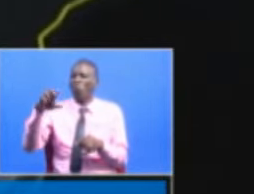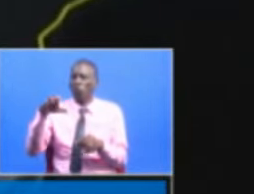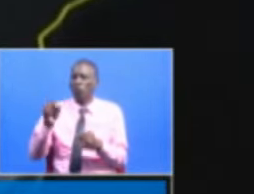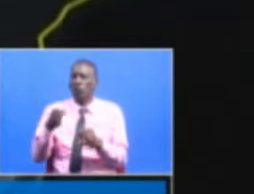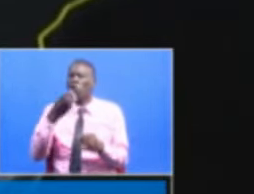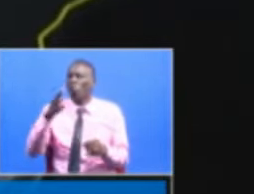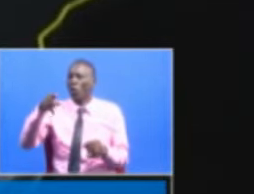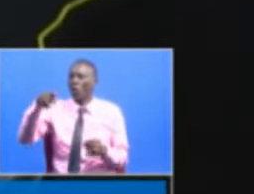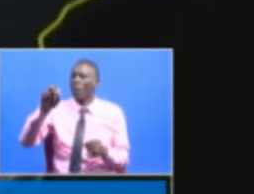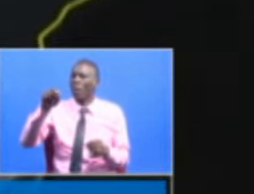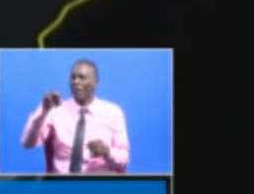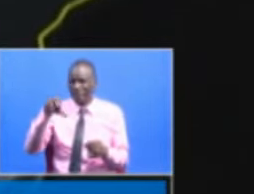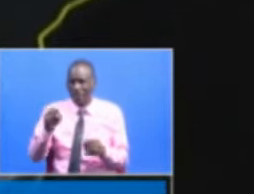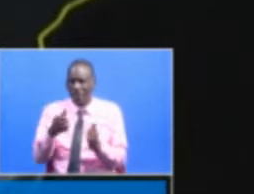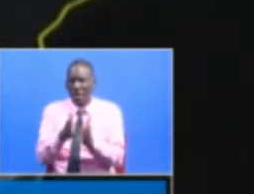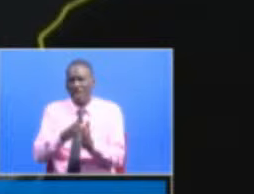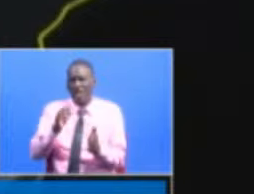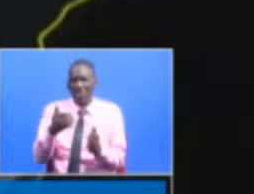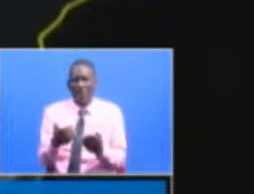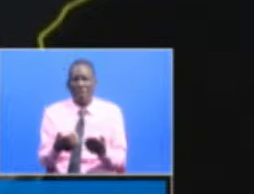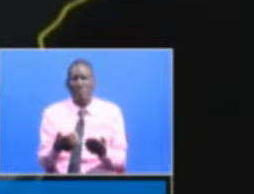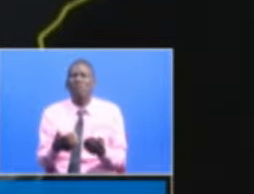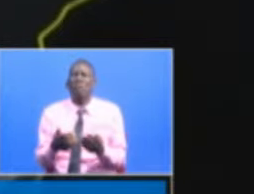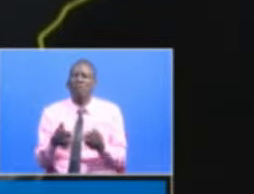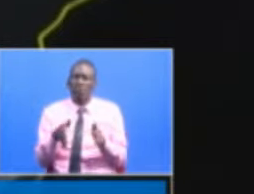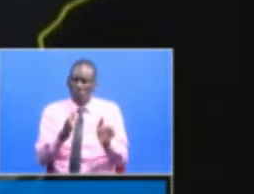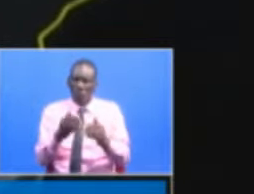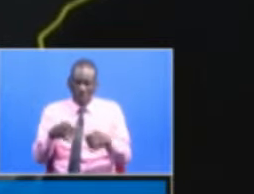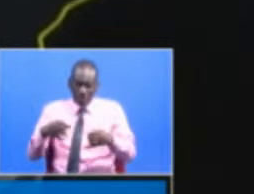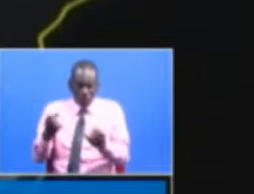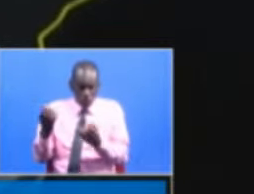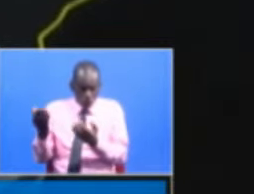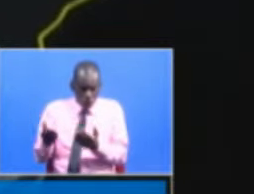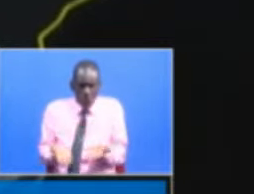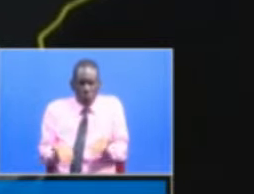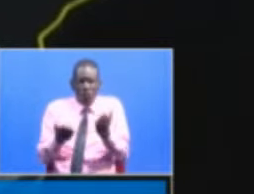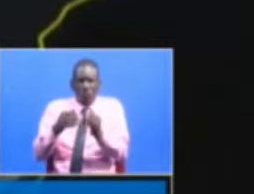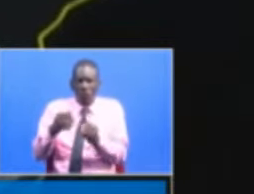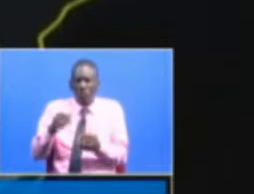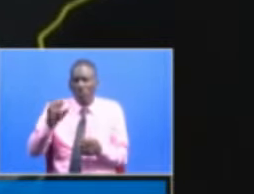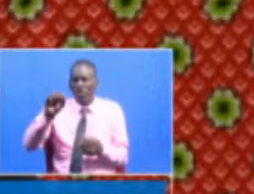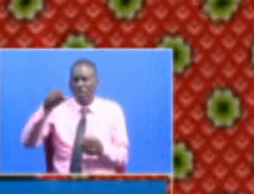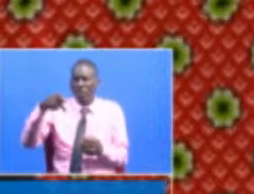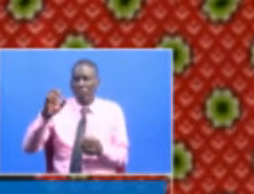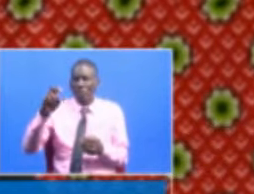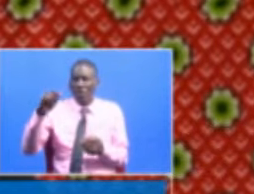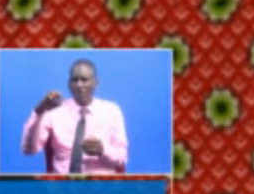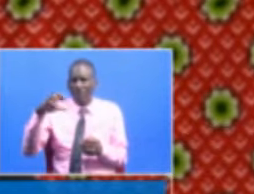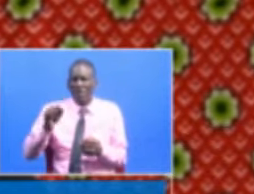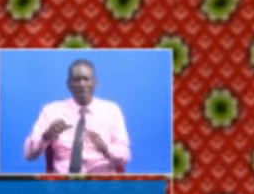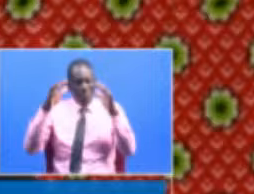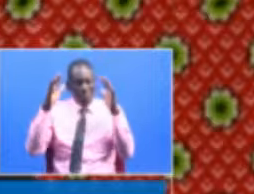other maybe restoration of springs that can be done. Okay. So the biggest need is water.